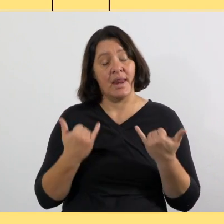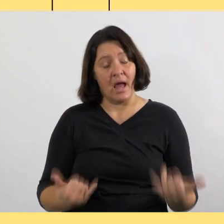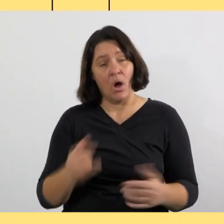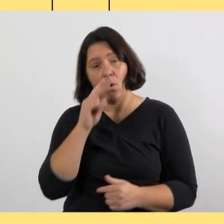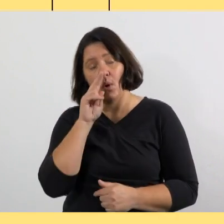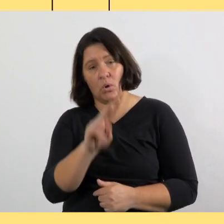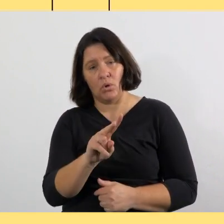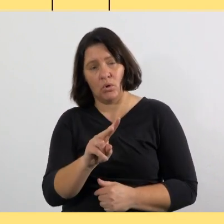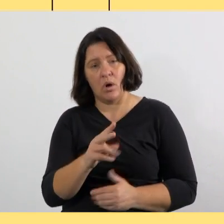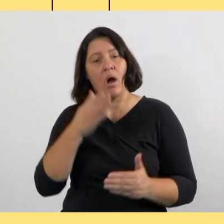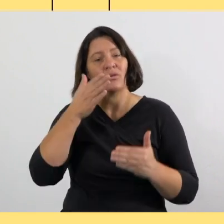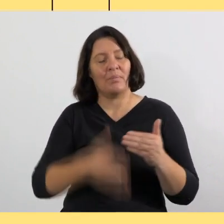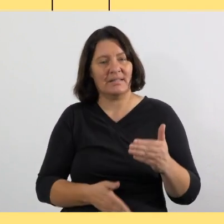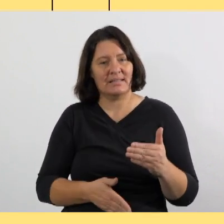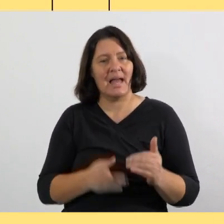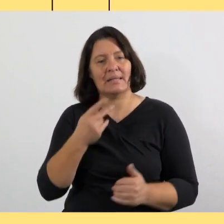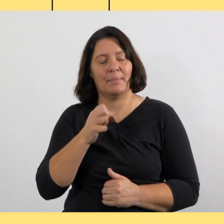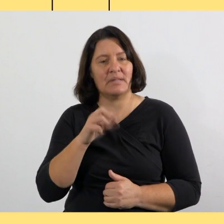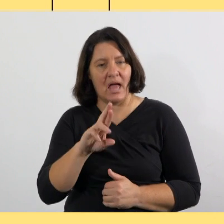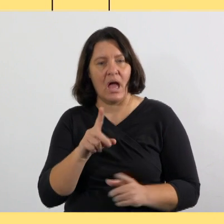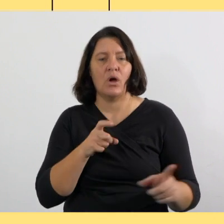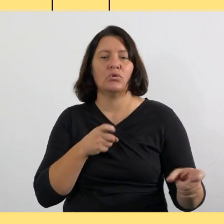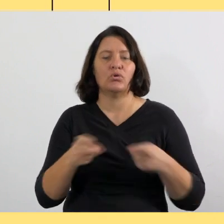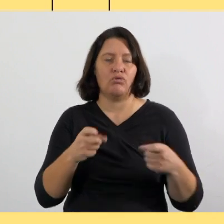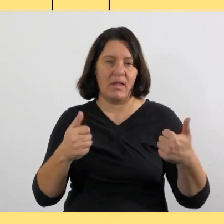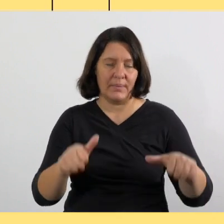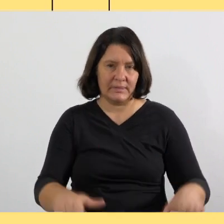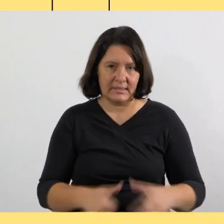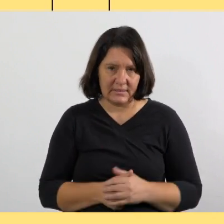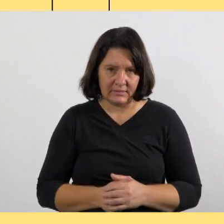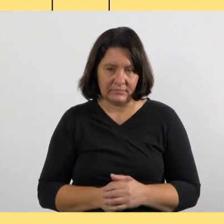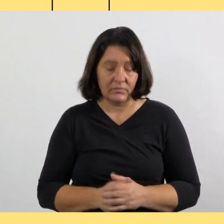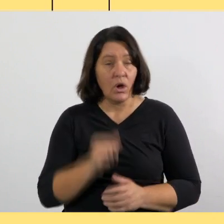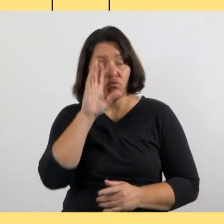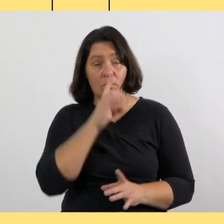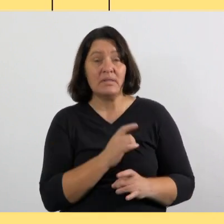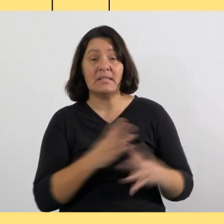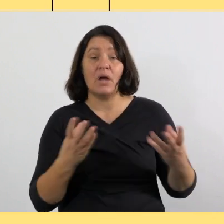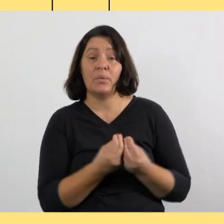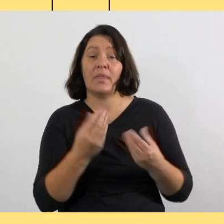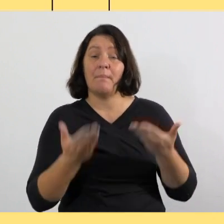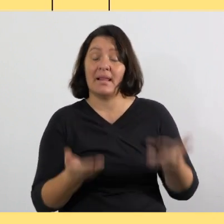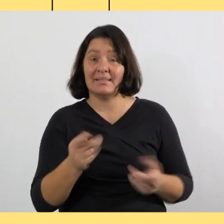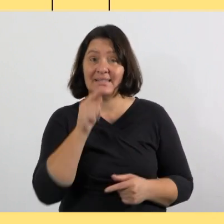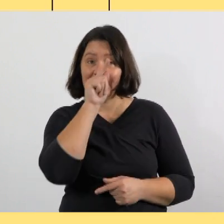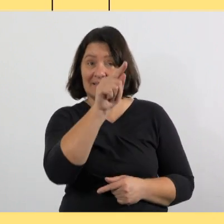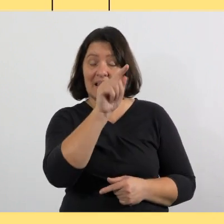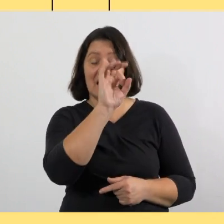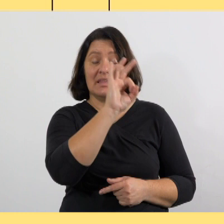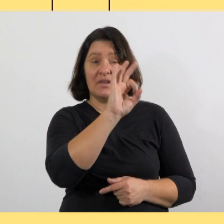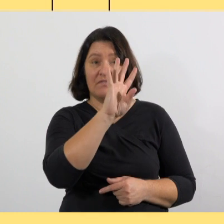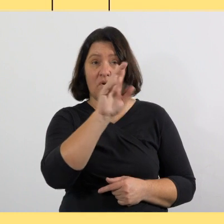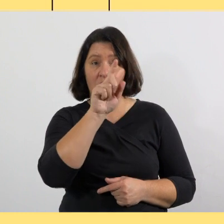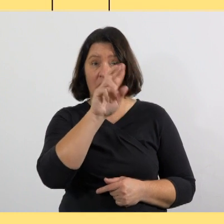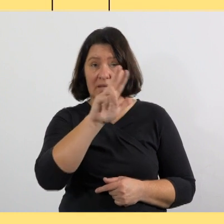We will now look at our completed debtors control account. Remember, we started off with the balance